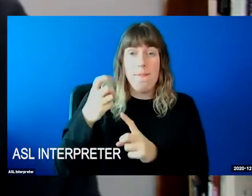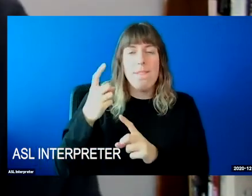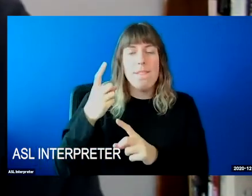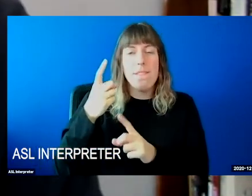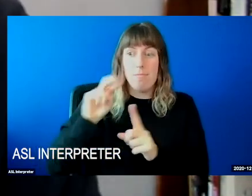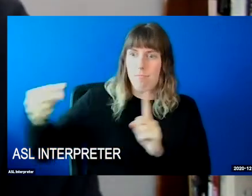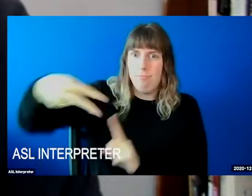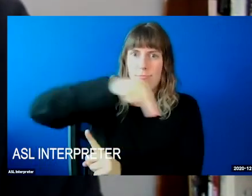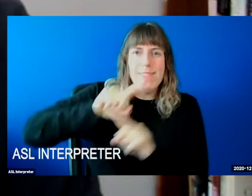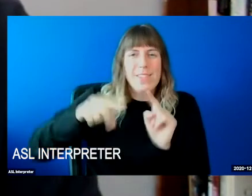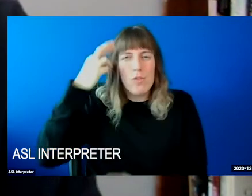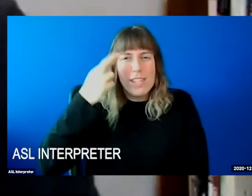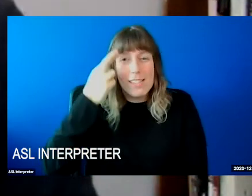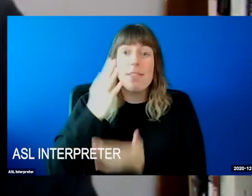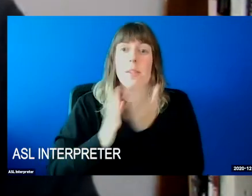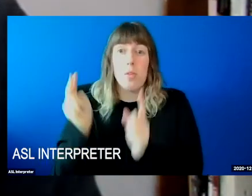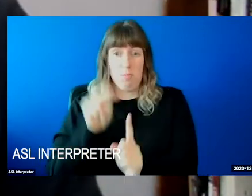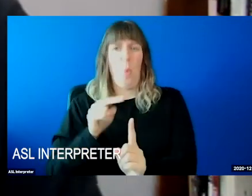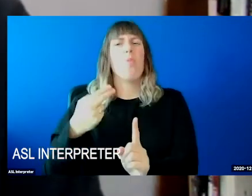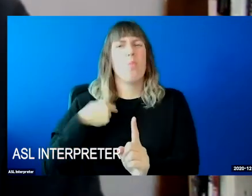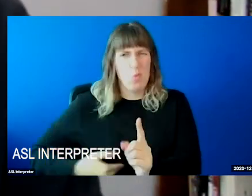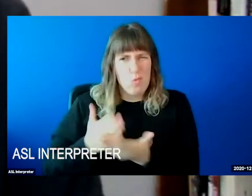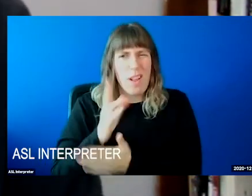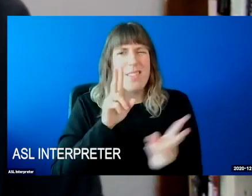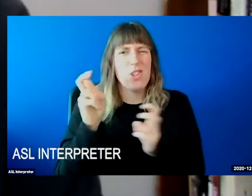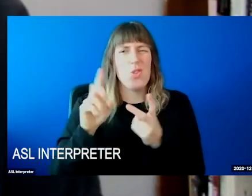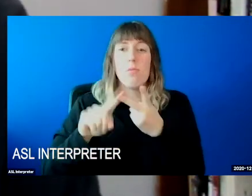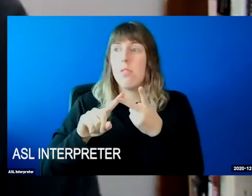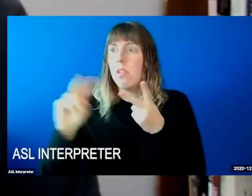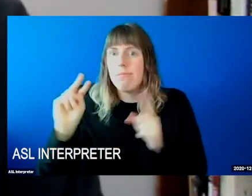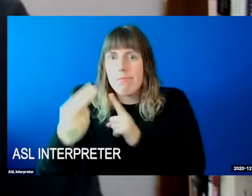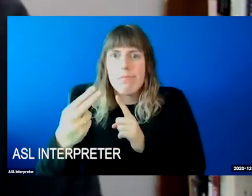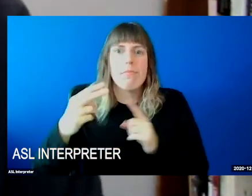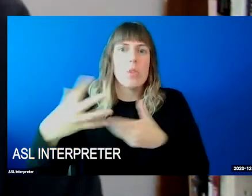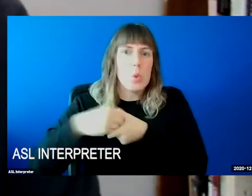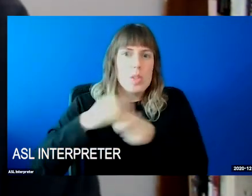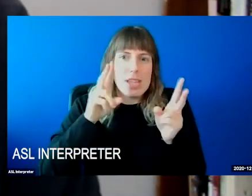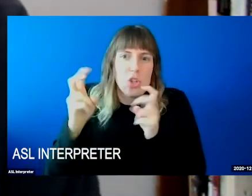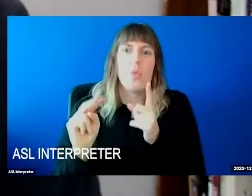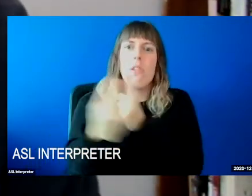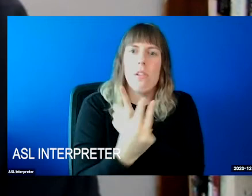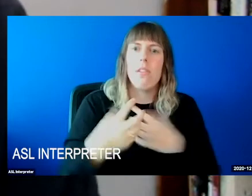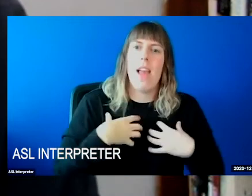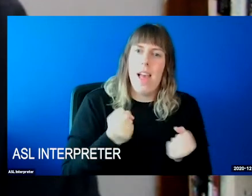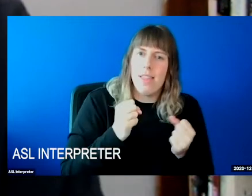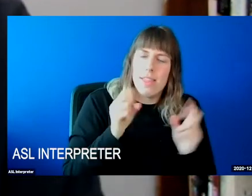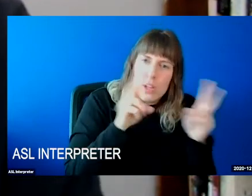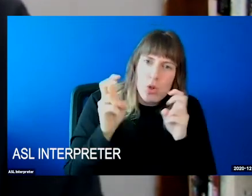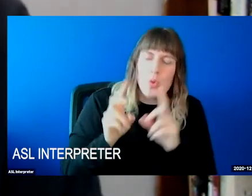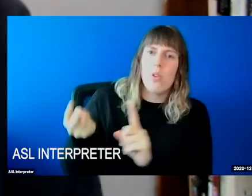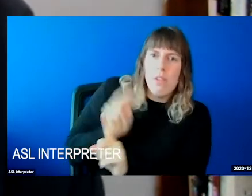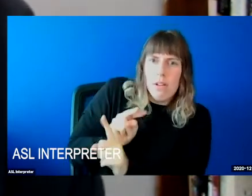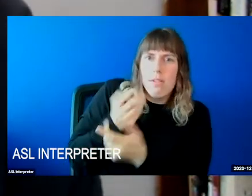reasons. Some people may see as a human rights issue, other an inclusion issue, other a health issue, other an economic issue,